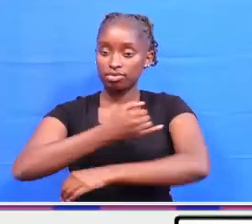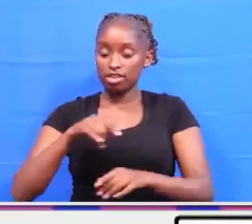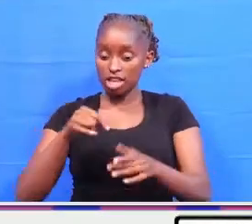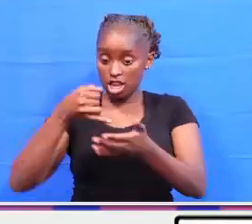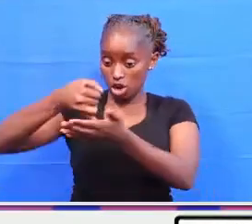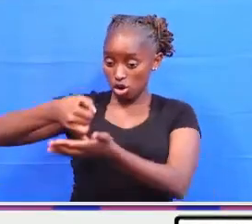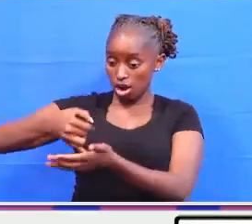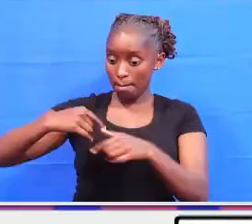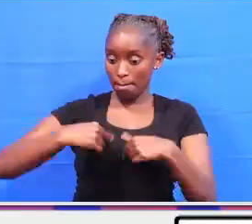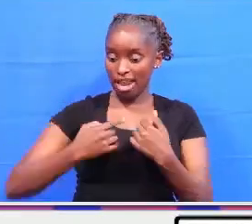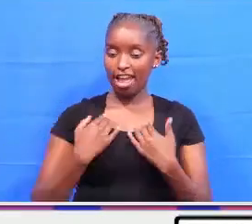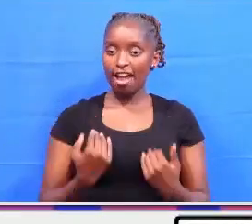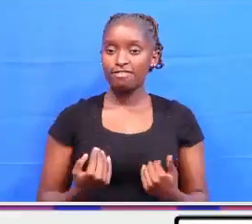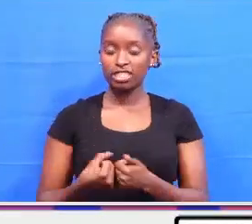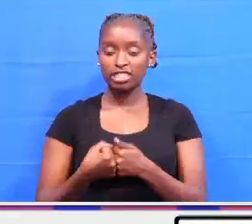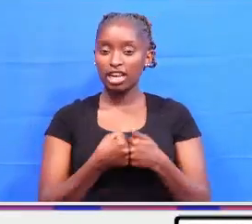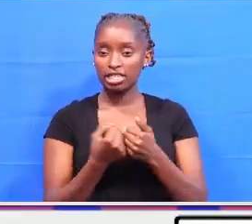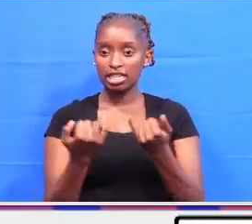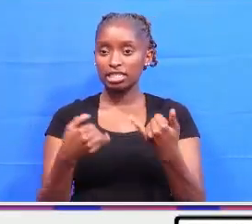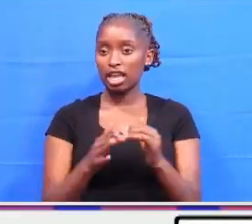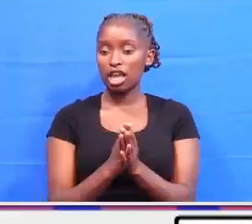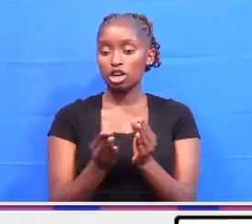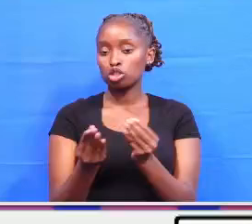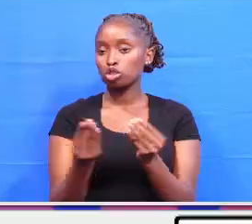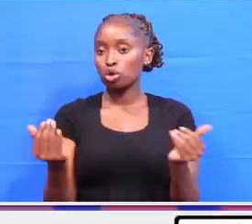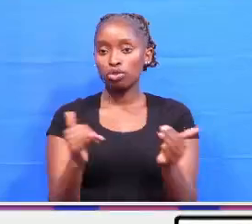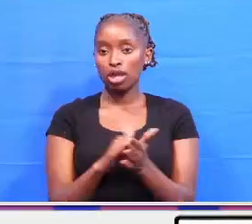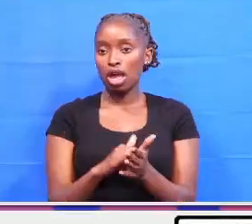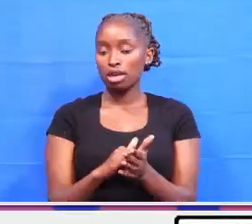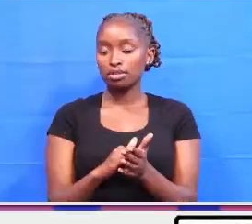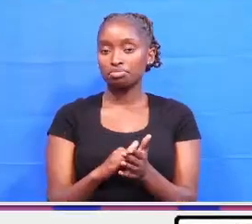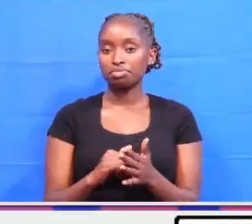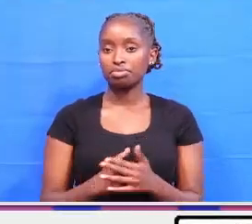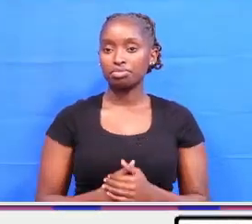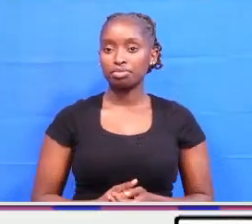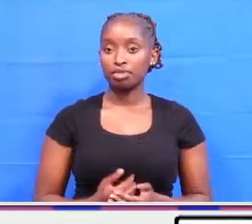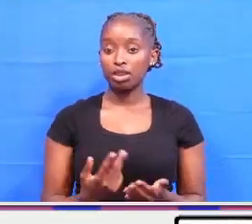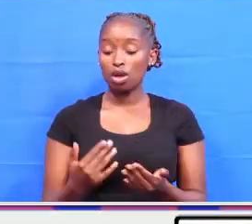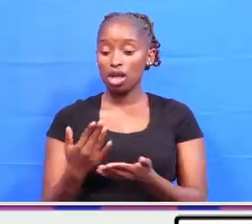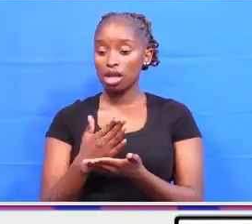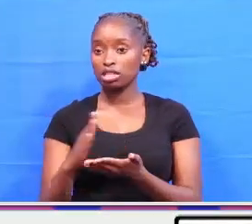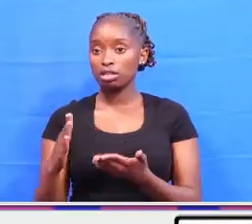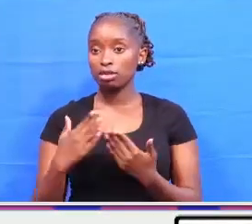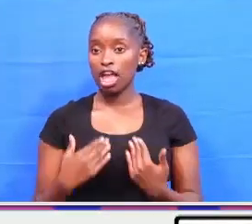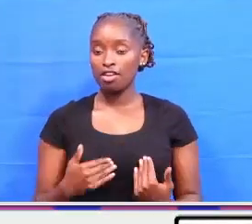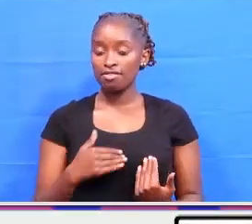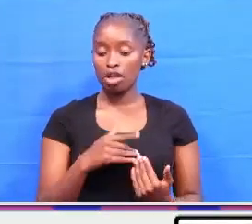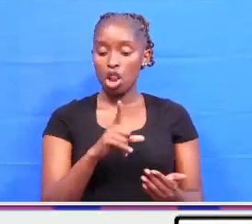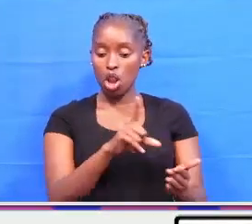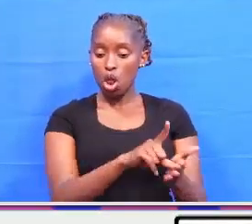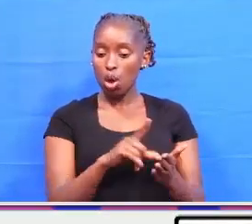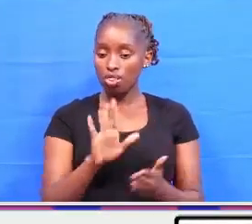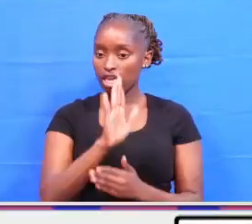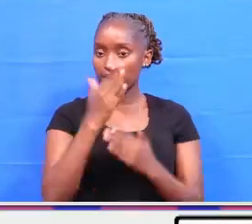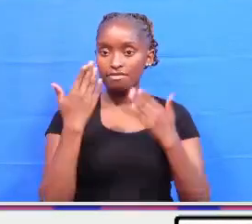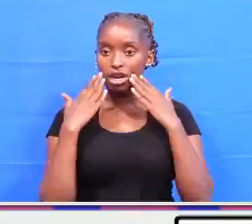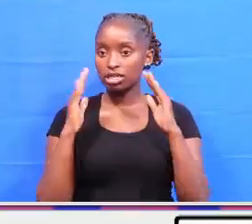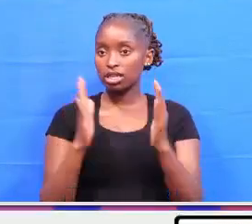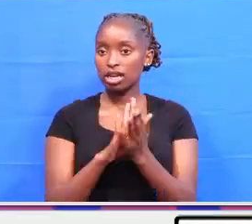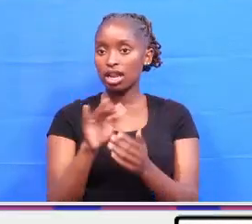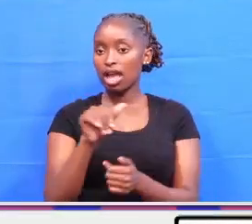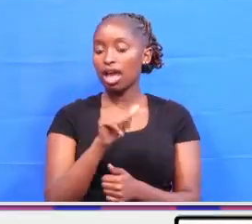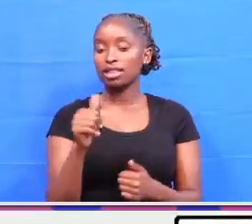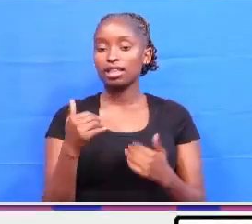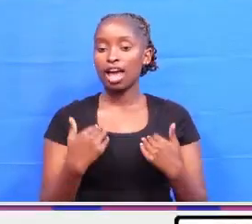challenges making collections for some of that from some of those clients. So some had secured their loans, and others had not secured their